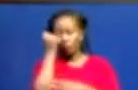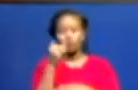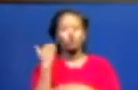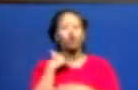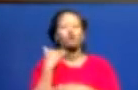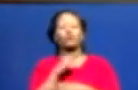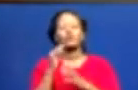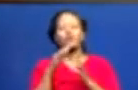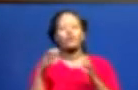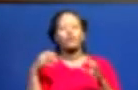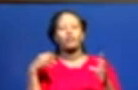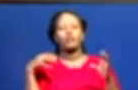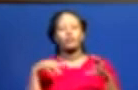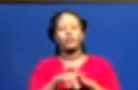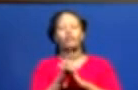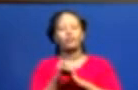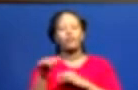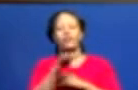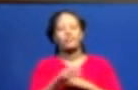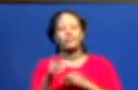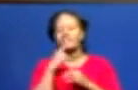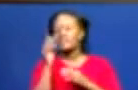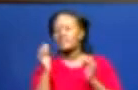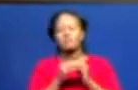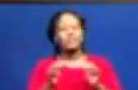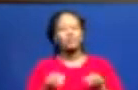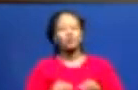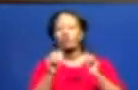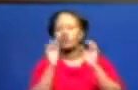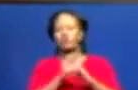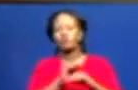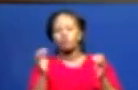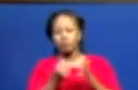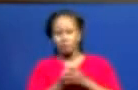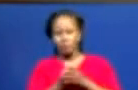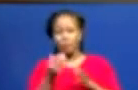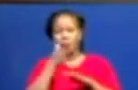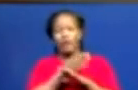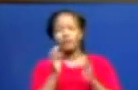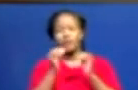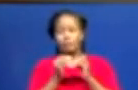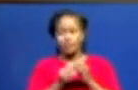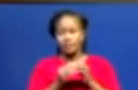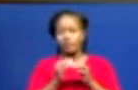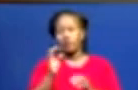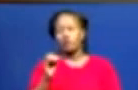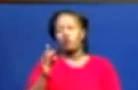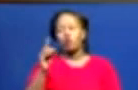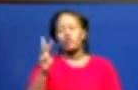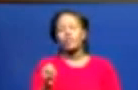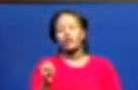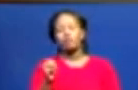branch office, declaring that the meeting shall not proceed. Addressing the media after the meeting, Gem ODM branch chairman